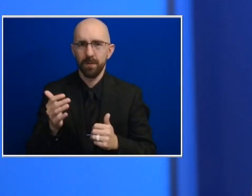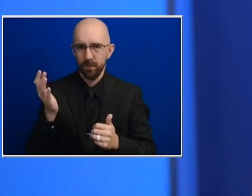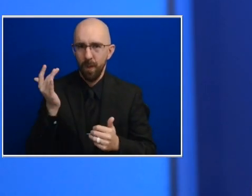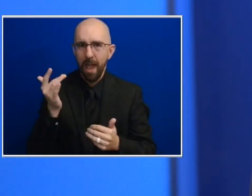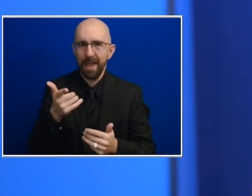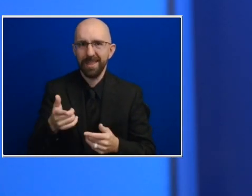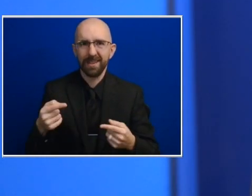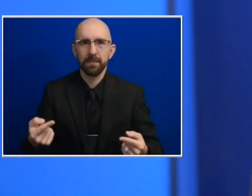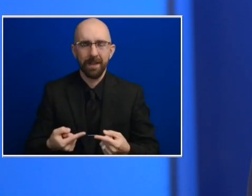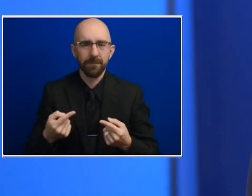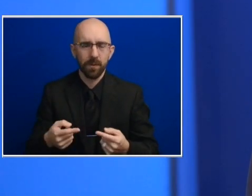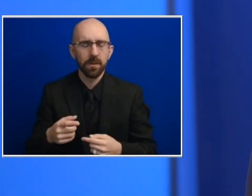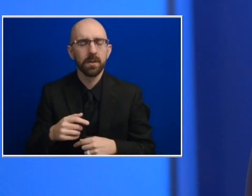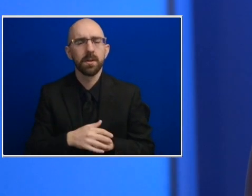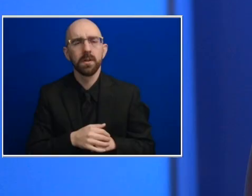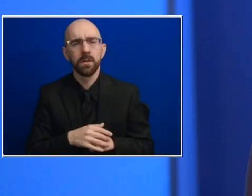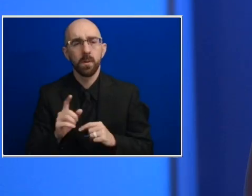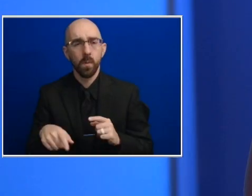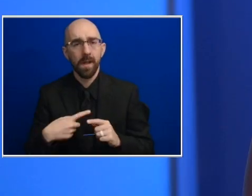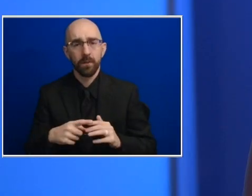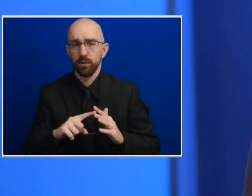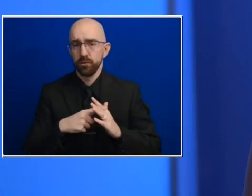it starts, you want to